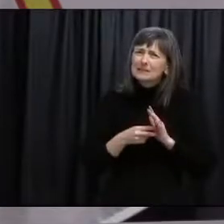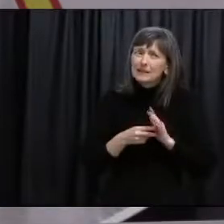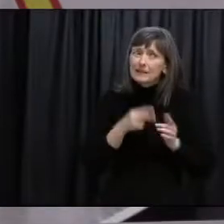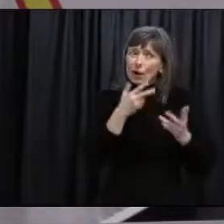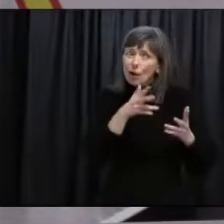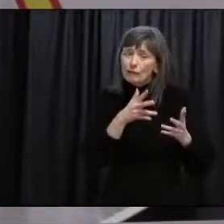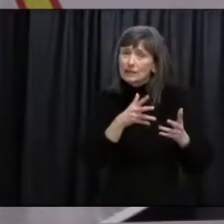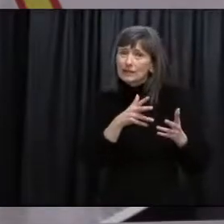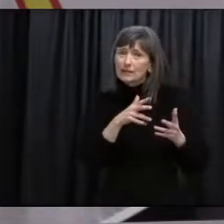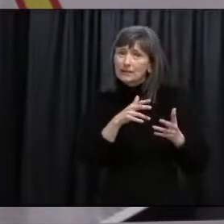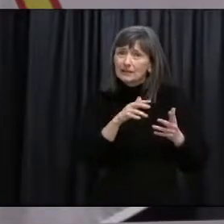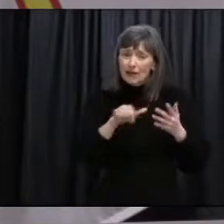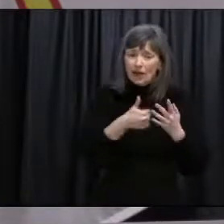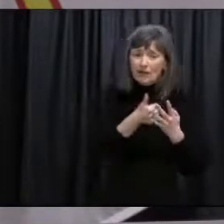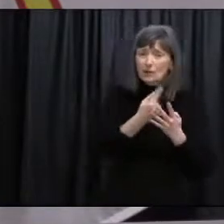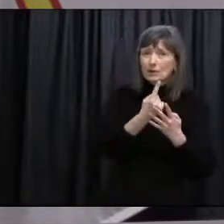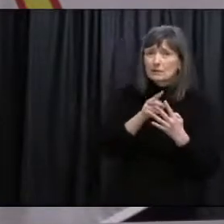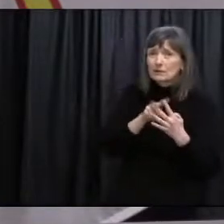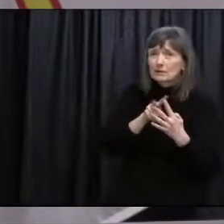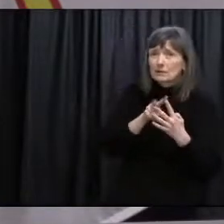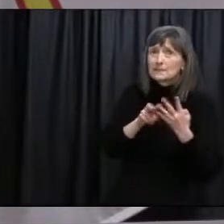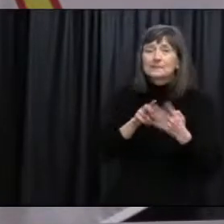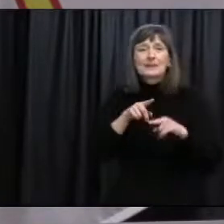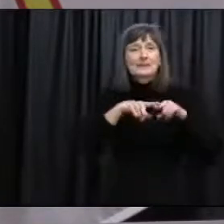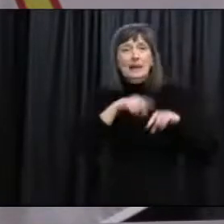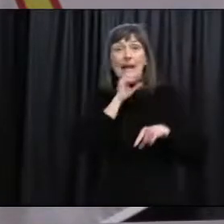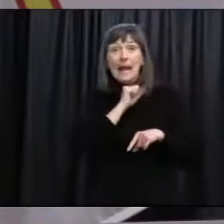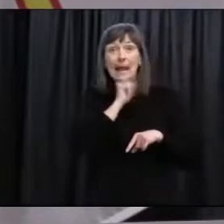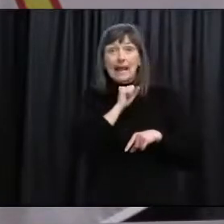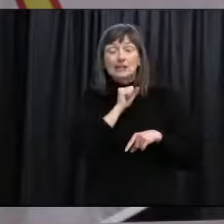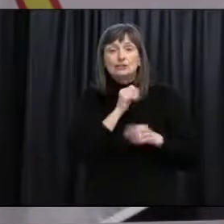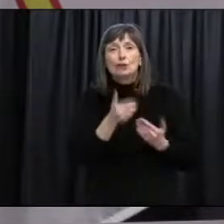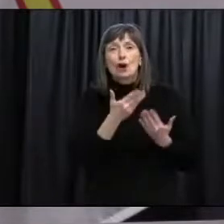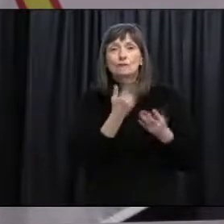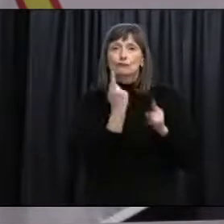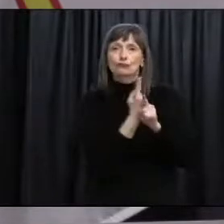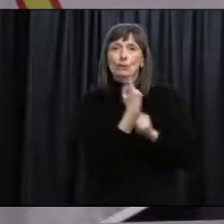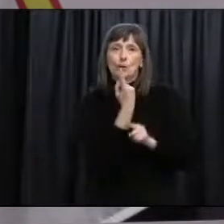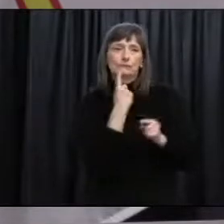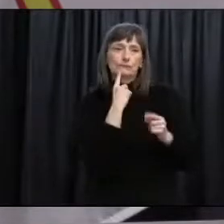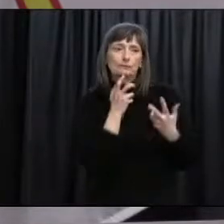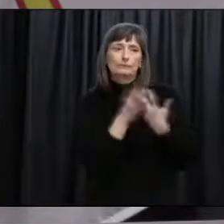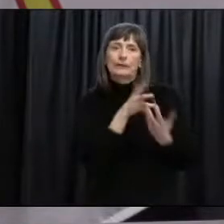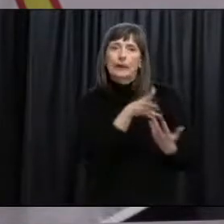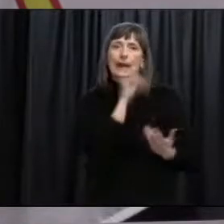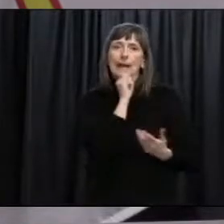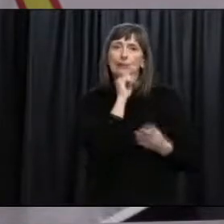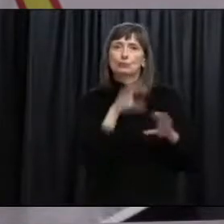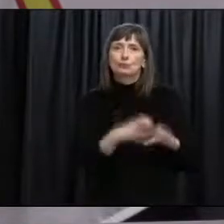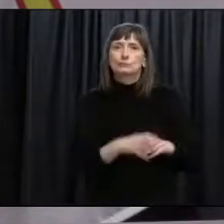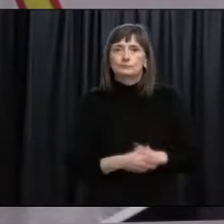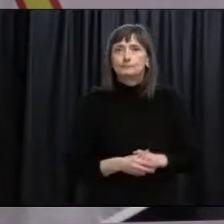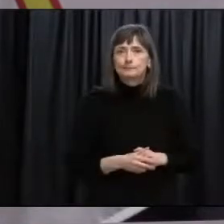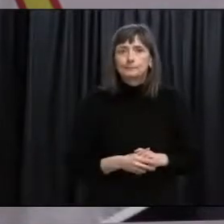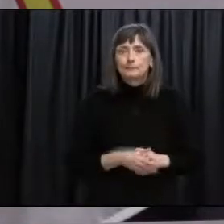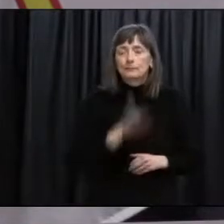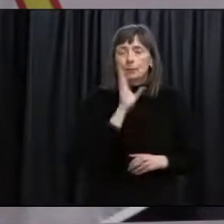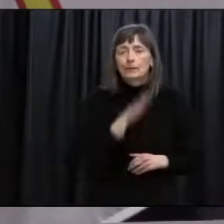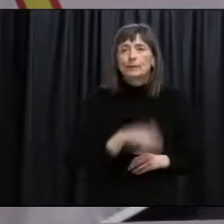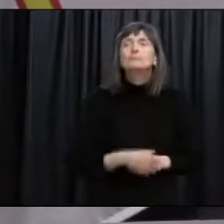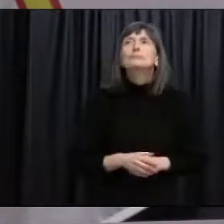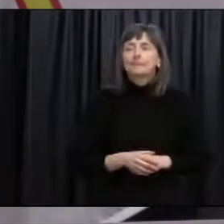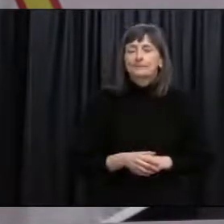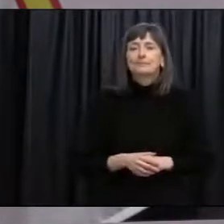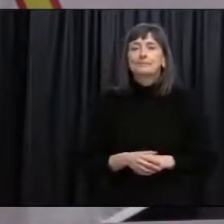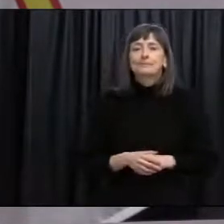one they follow up on? Yeah, so depending on their age, they'll be offered the vaccine for that group. Yep.